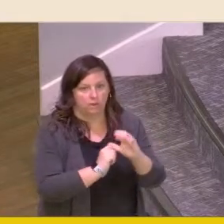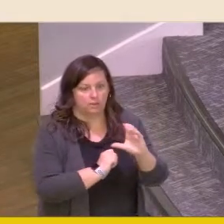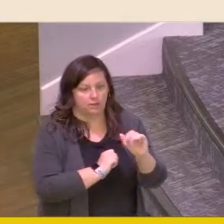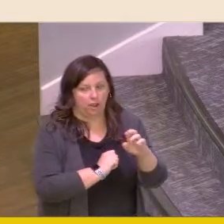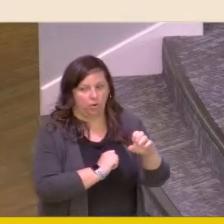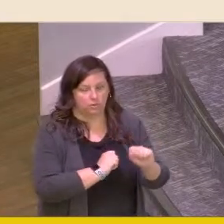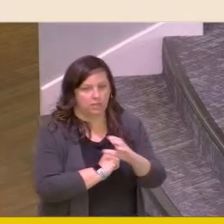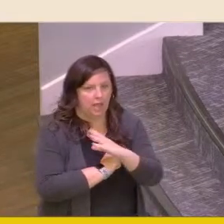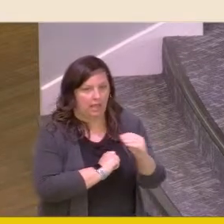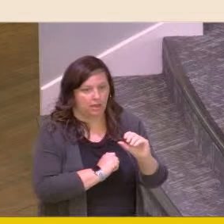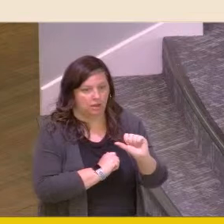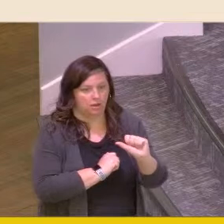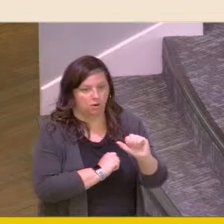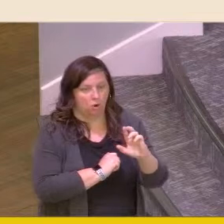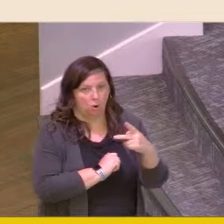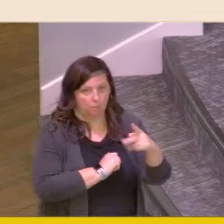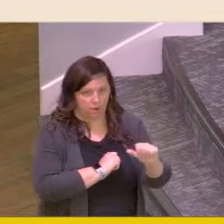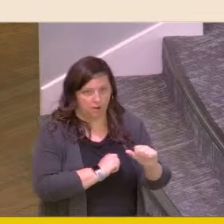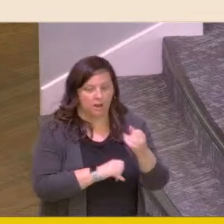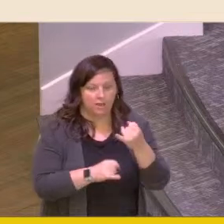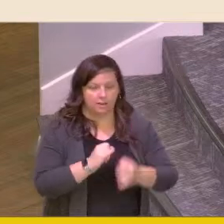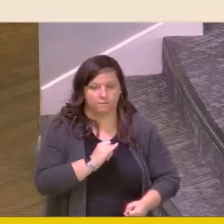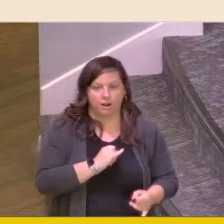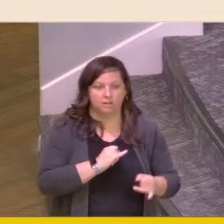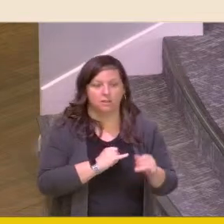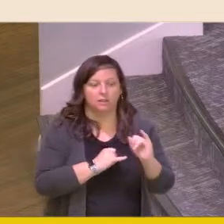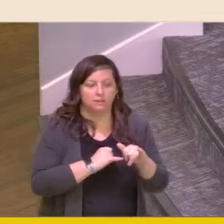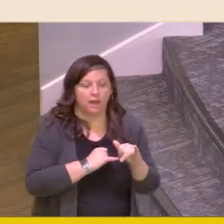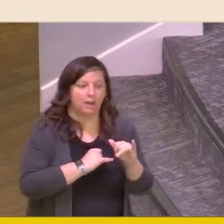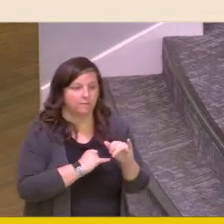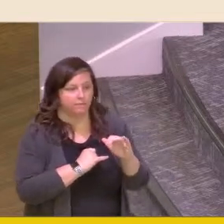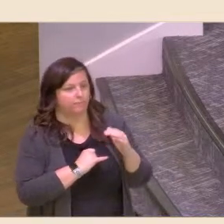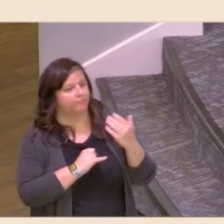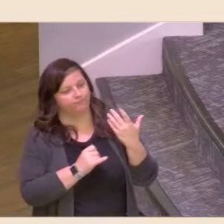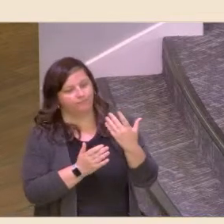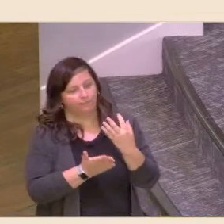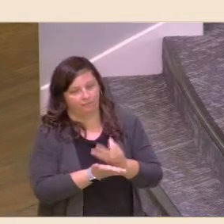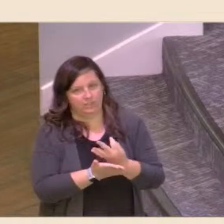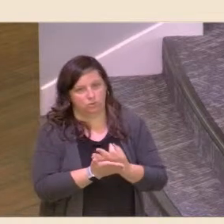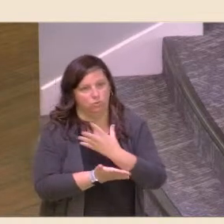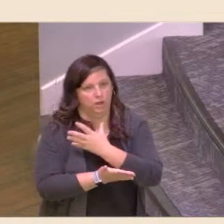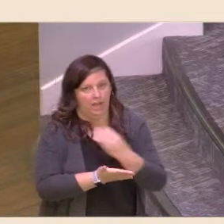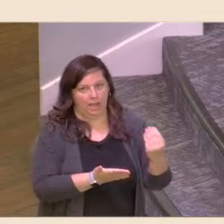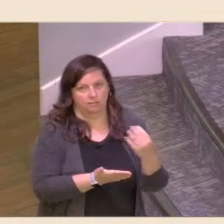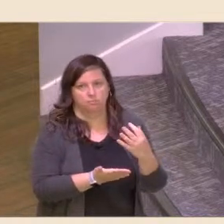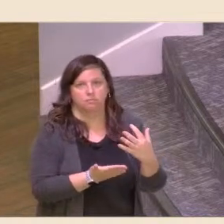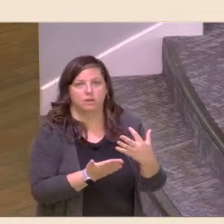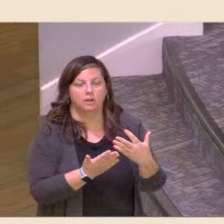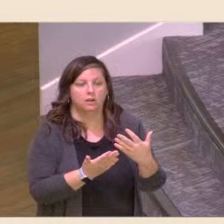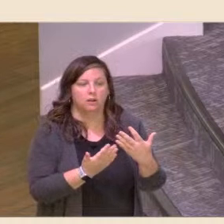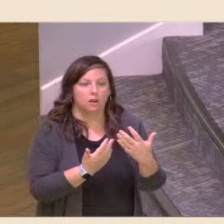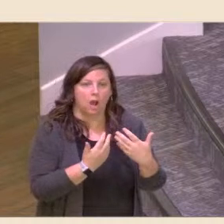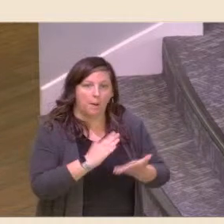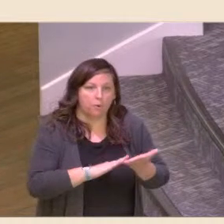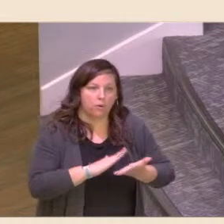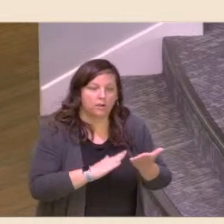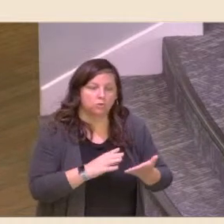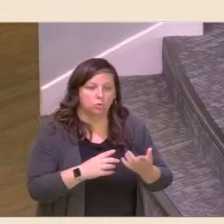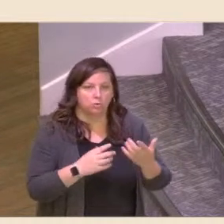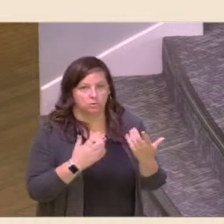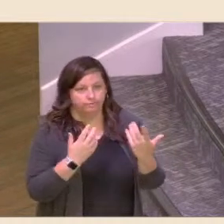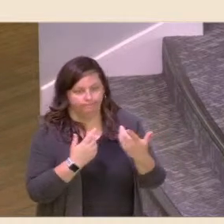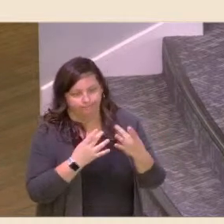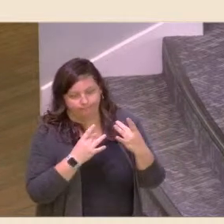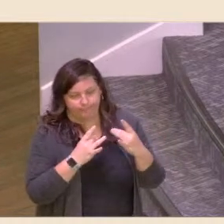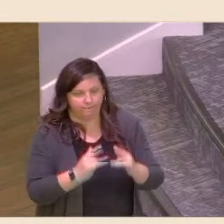And then finally, financial and operational effectiveness. For custodial, just highlighting that